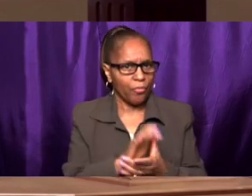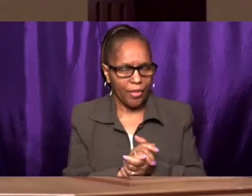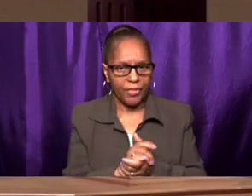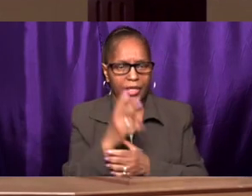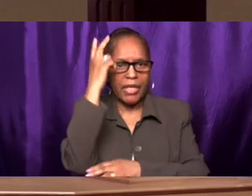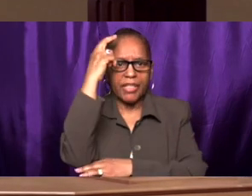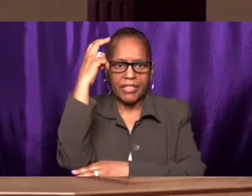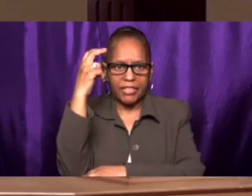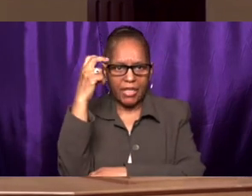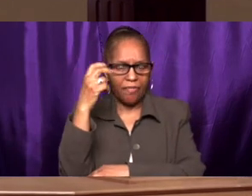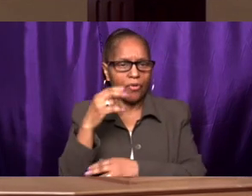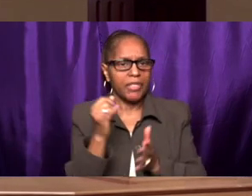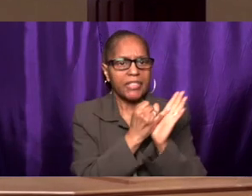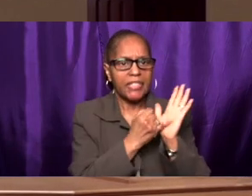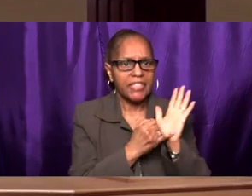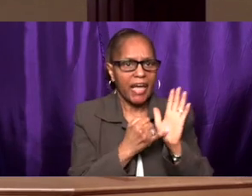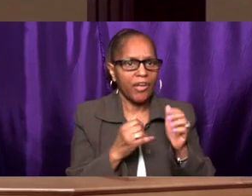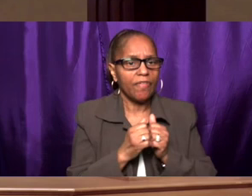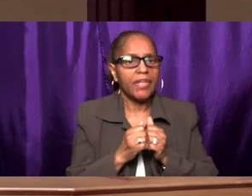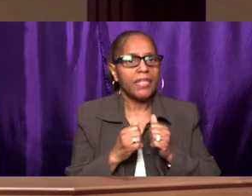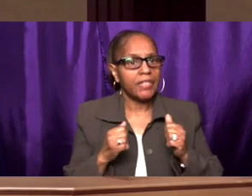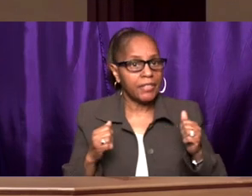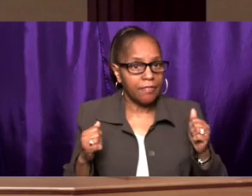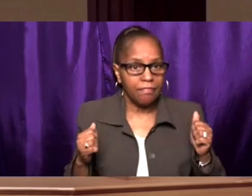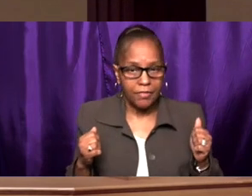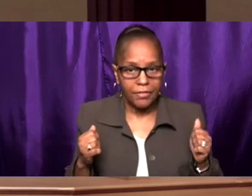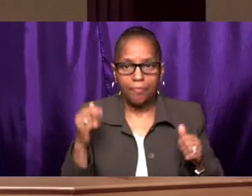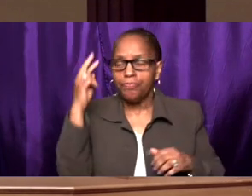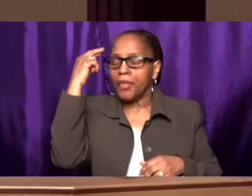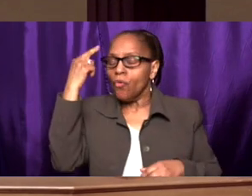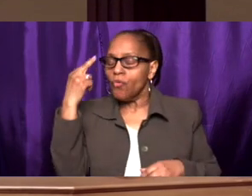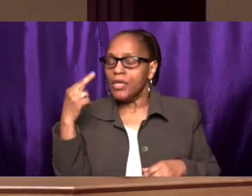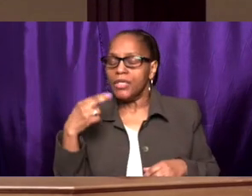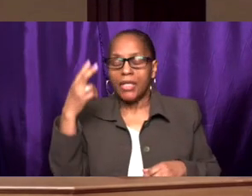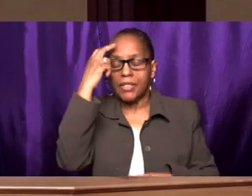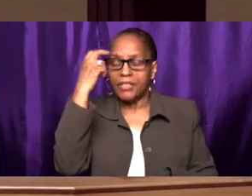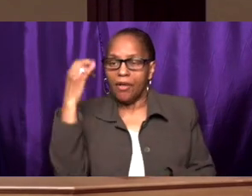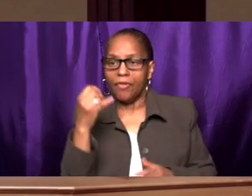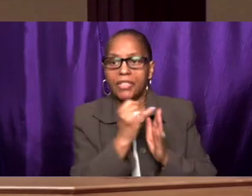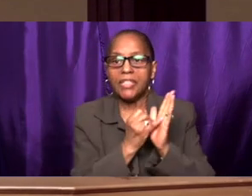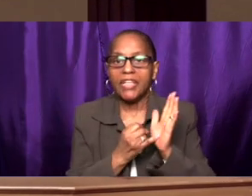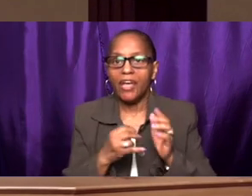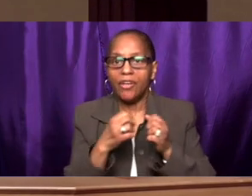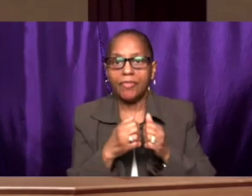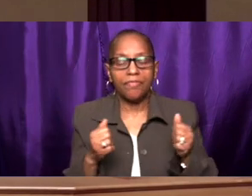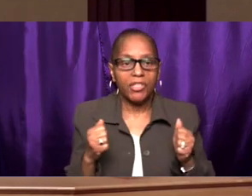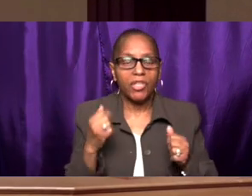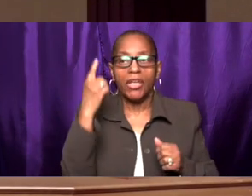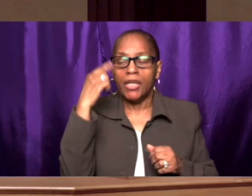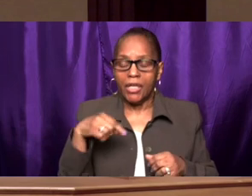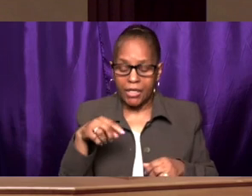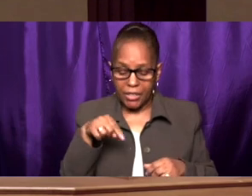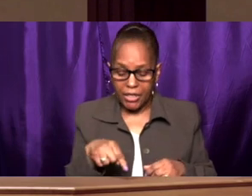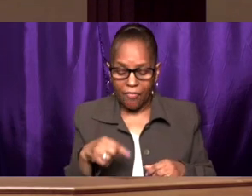devil is the designer of division. And the reason the devil is the designer of division, because he understands